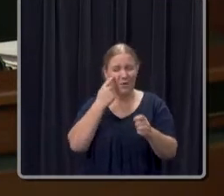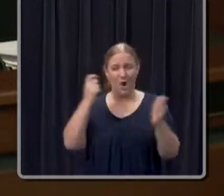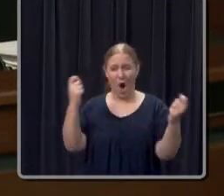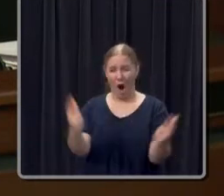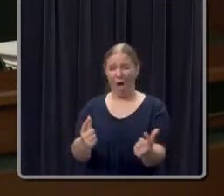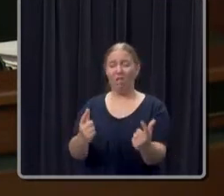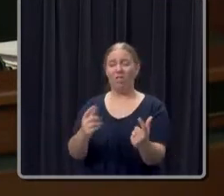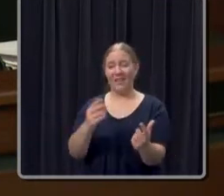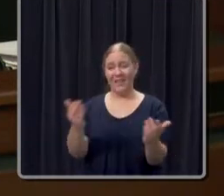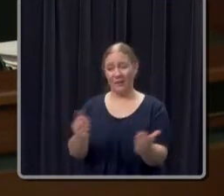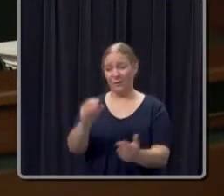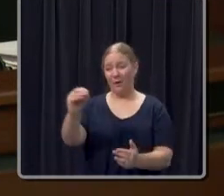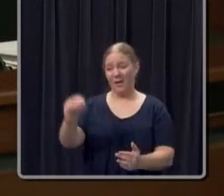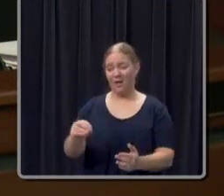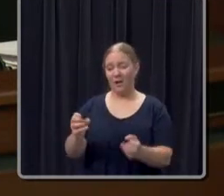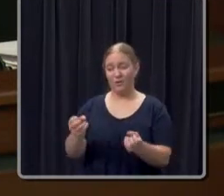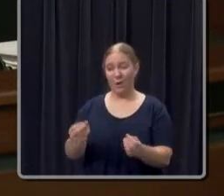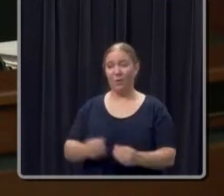So